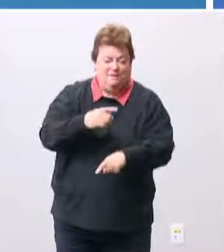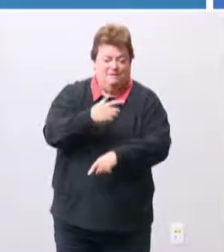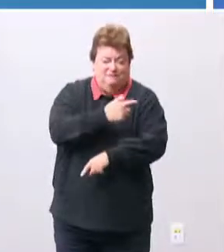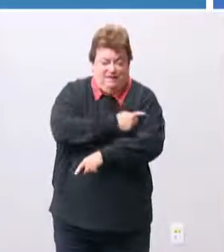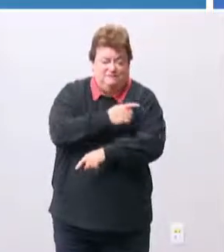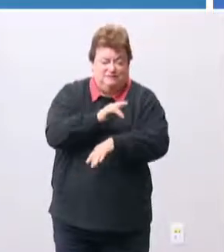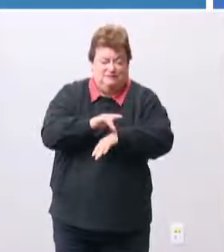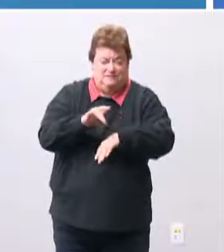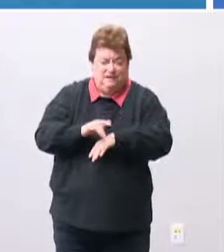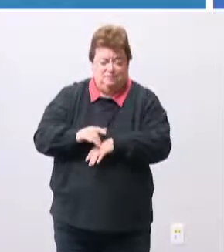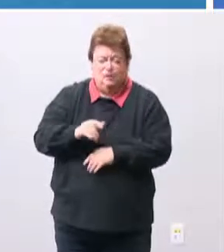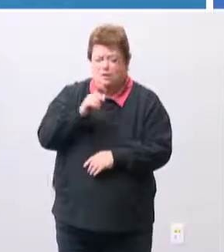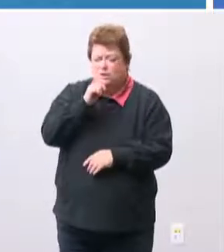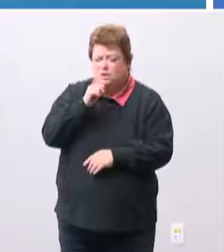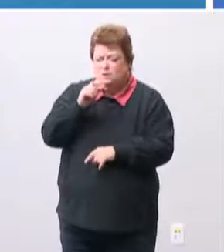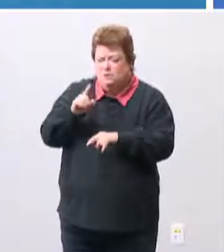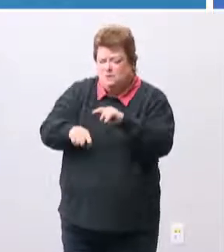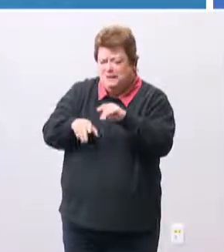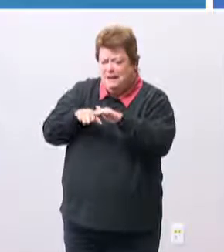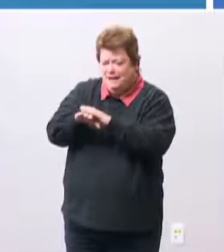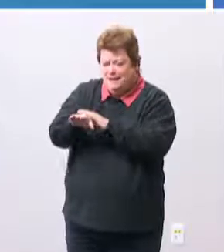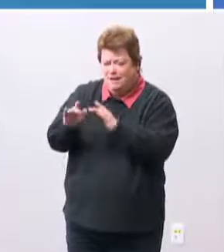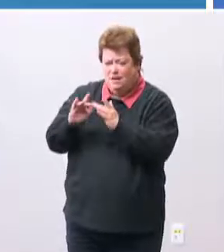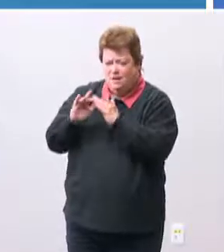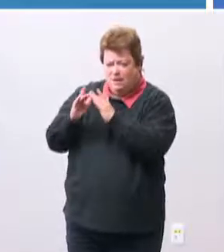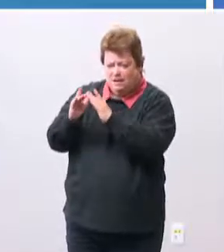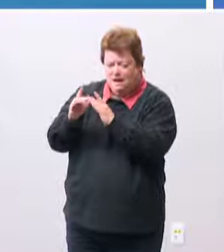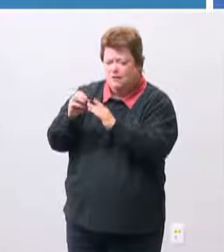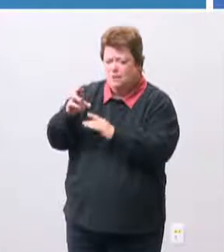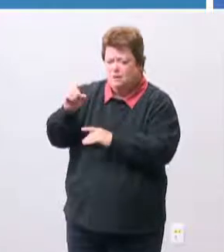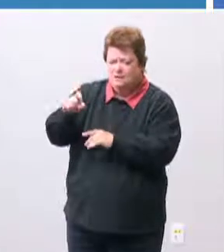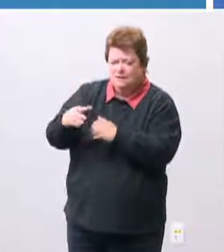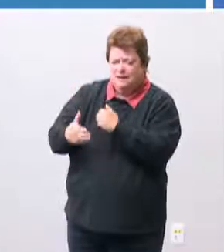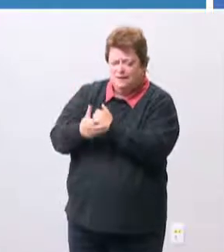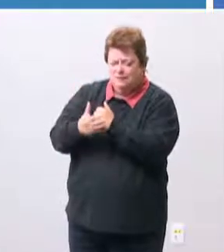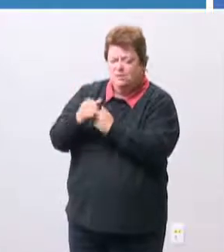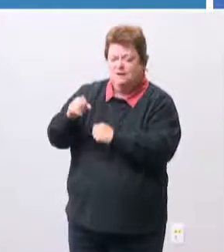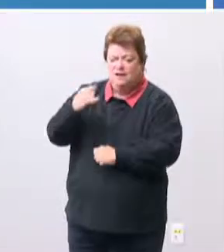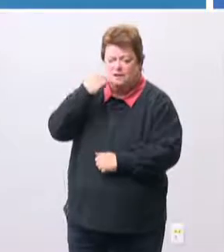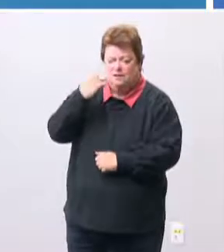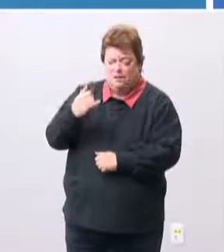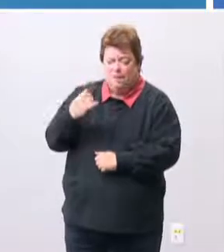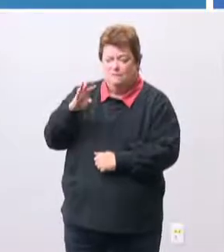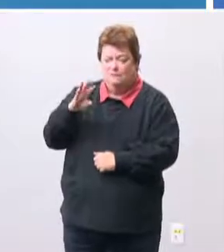don't have online access or need some assistance can call us at